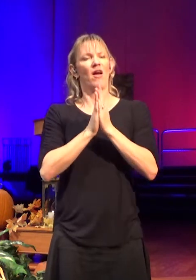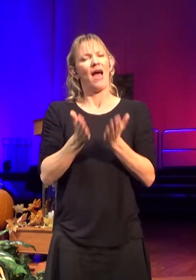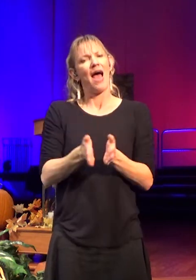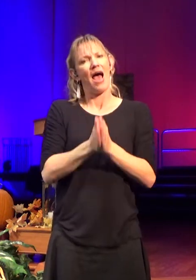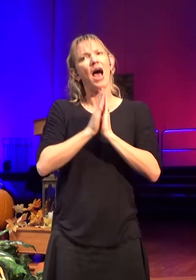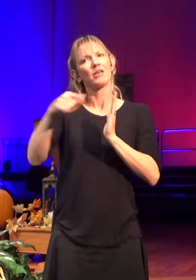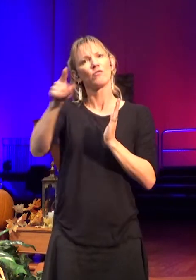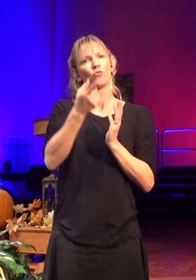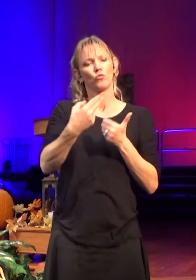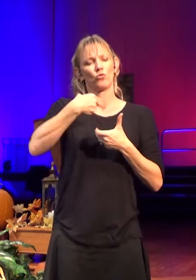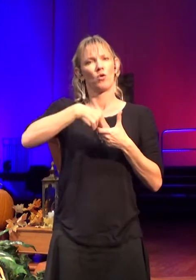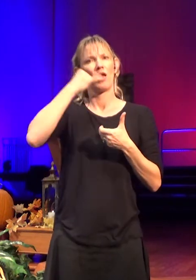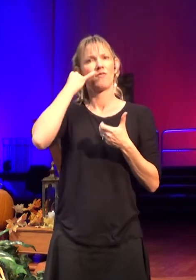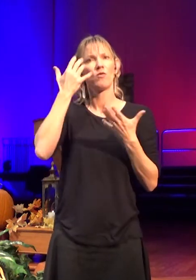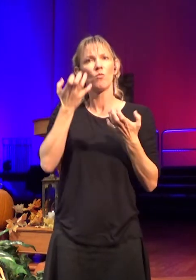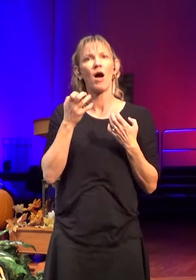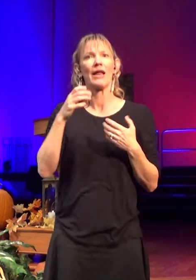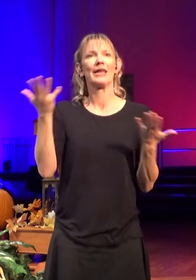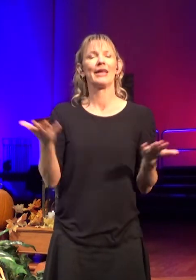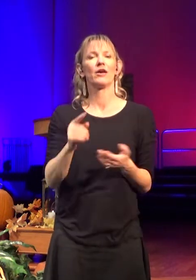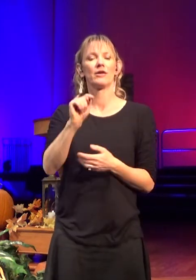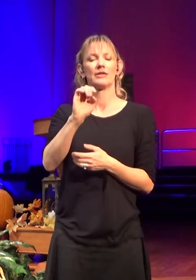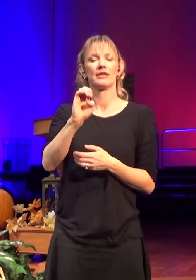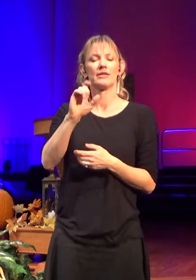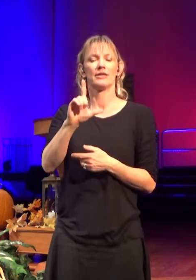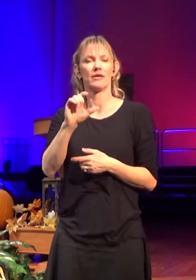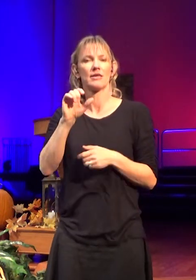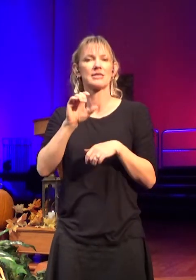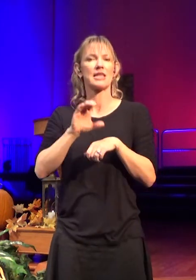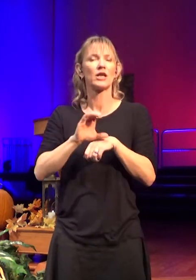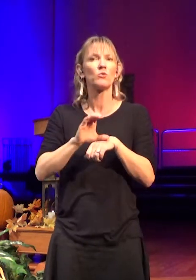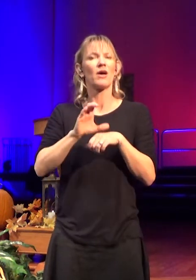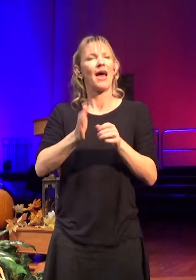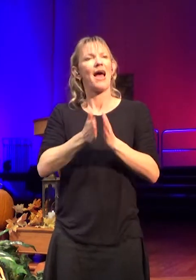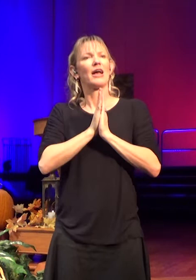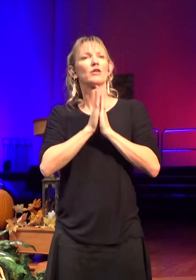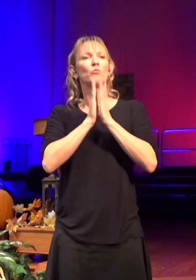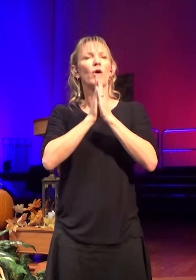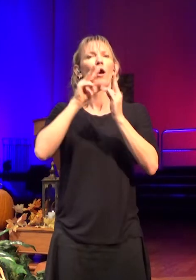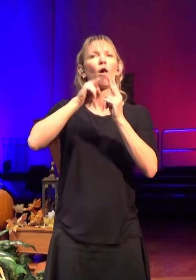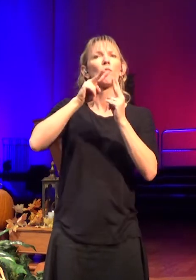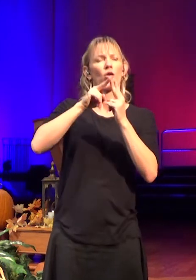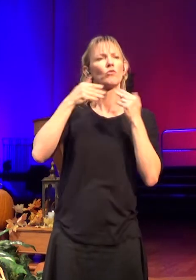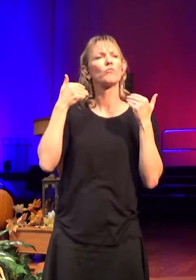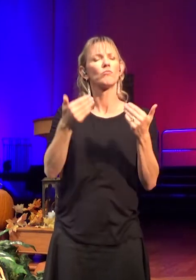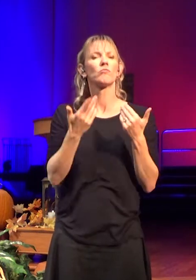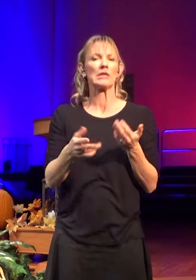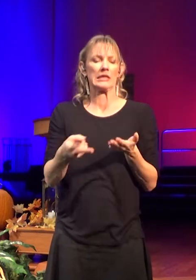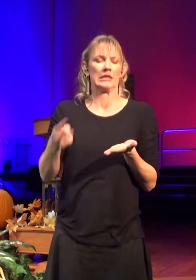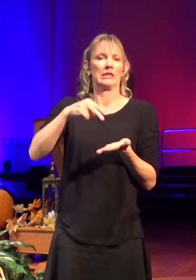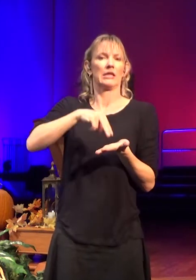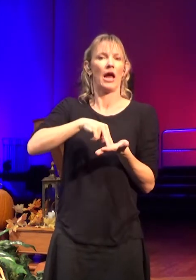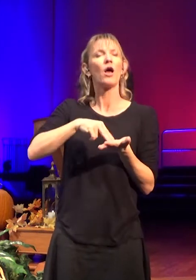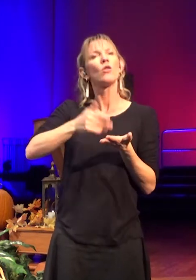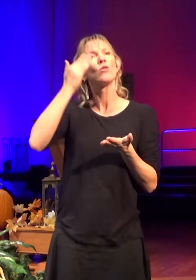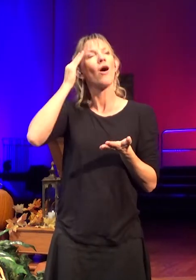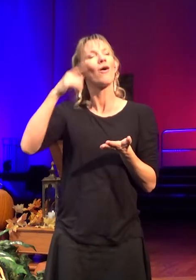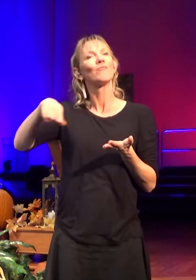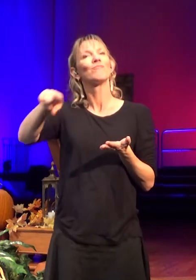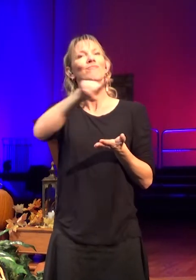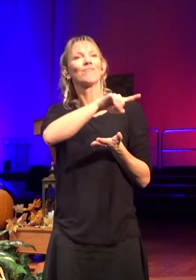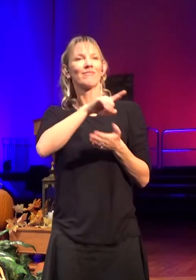affirmative prayer today, I invite you to join me if you so choose. Here in the Teal Sanctuary at home, invite any of our practitioner prayer partners to